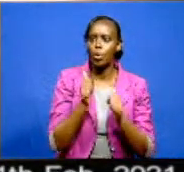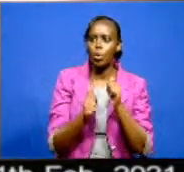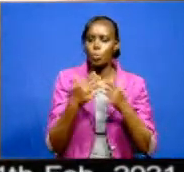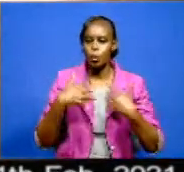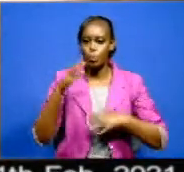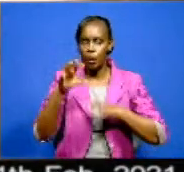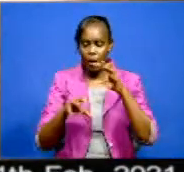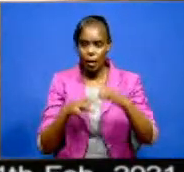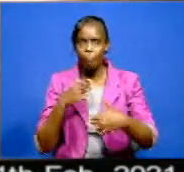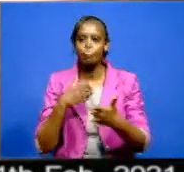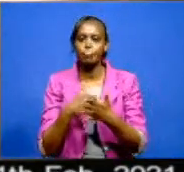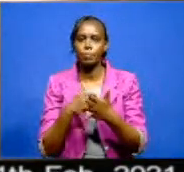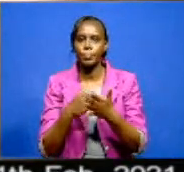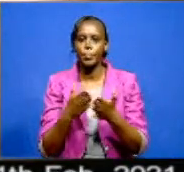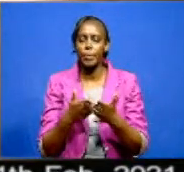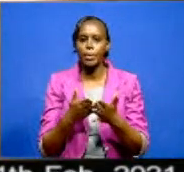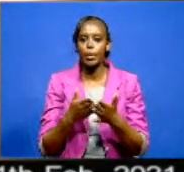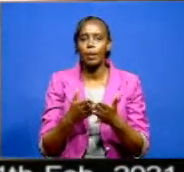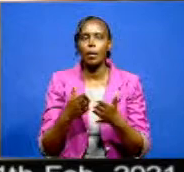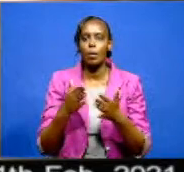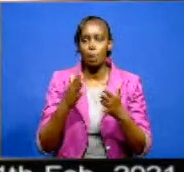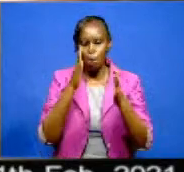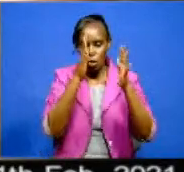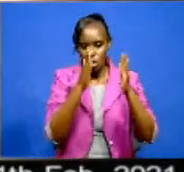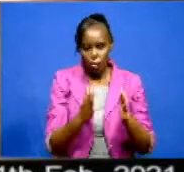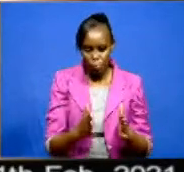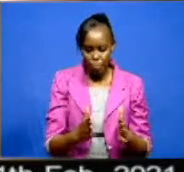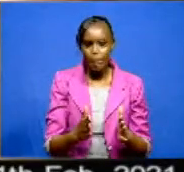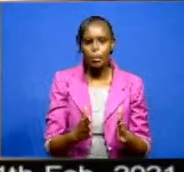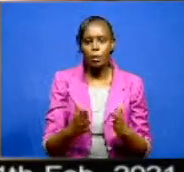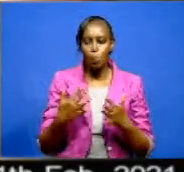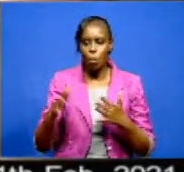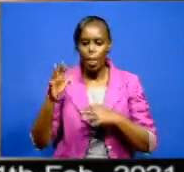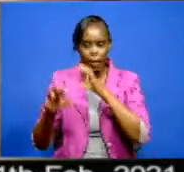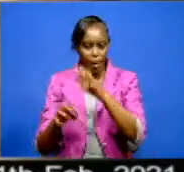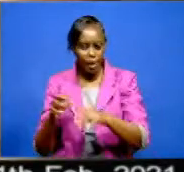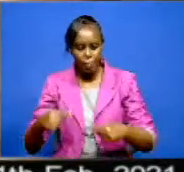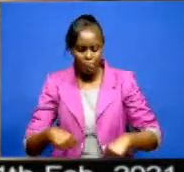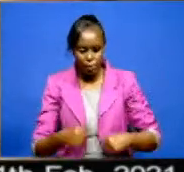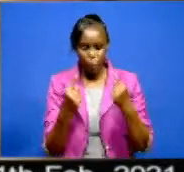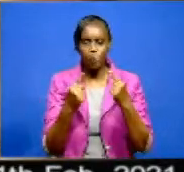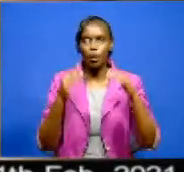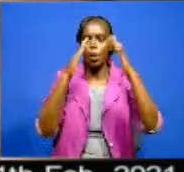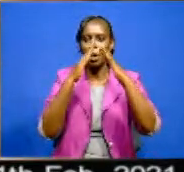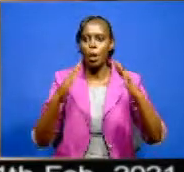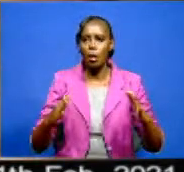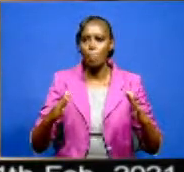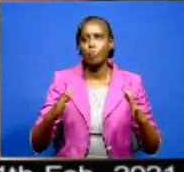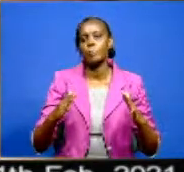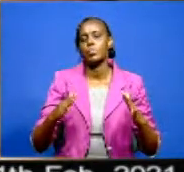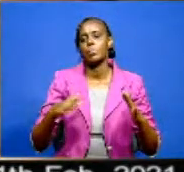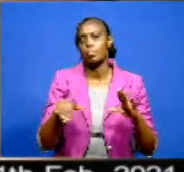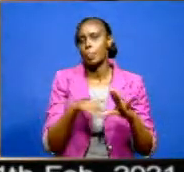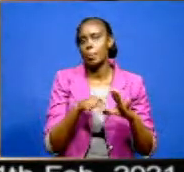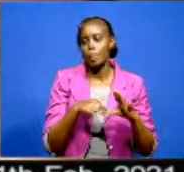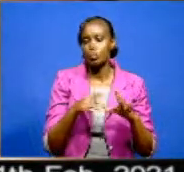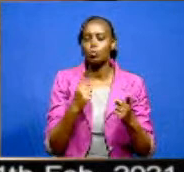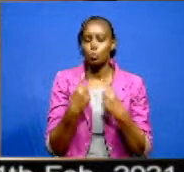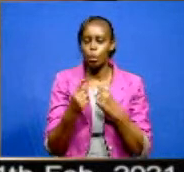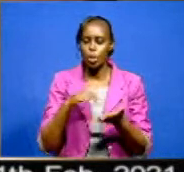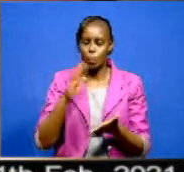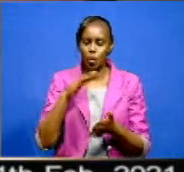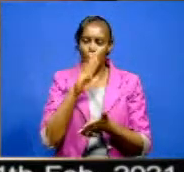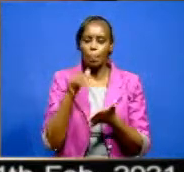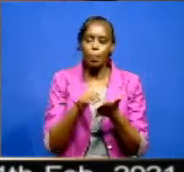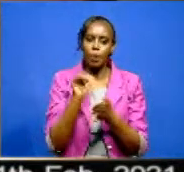wildlife, increased human-wildlife conflict, which the members of this House really been agitating on, as well